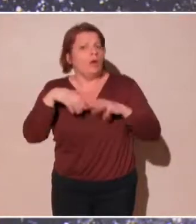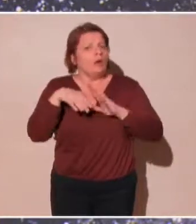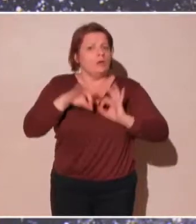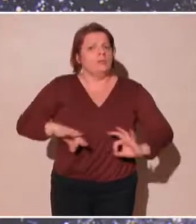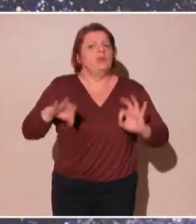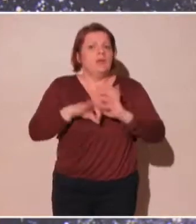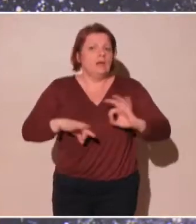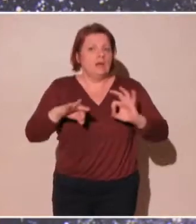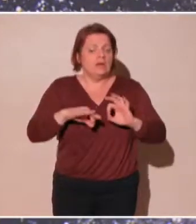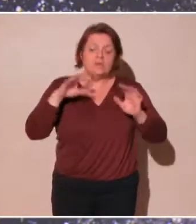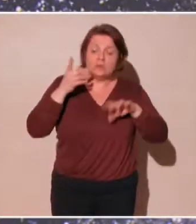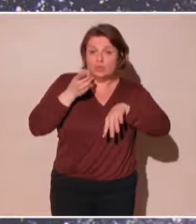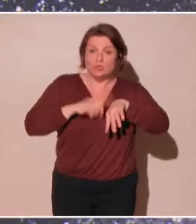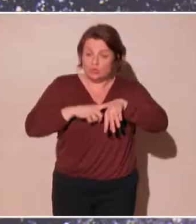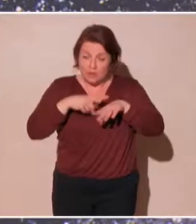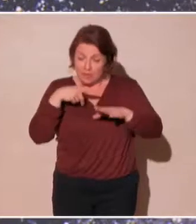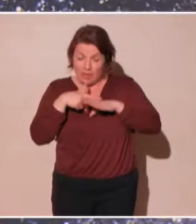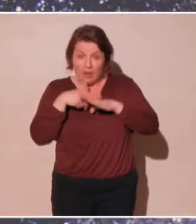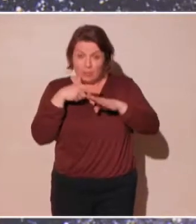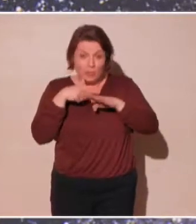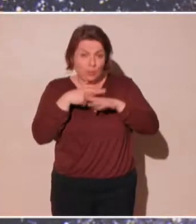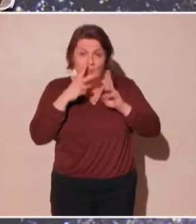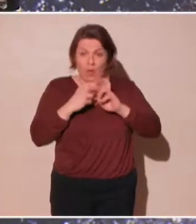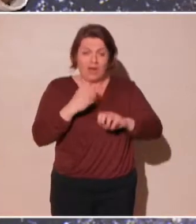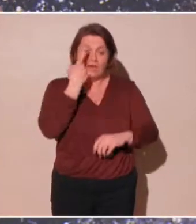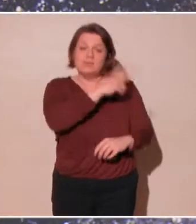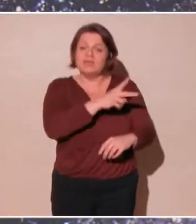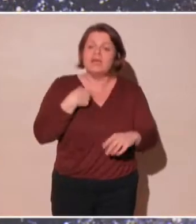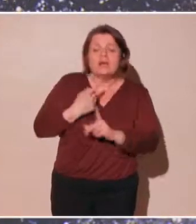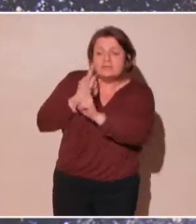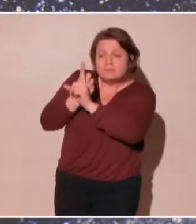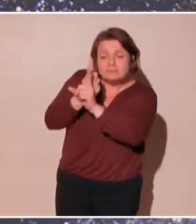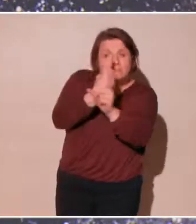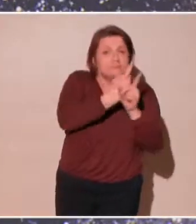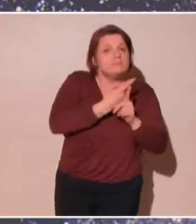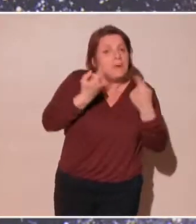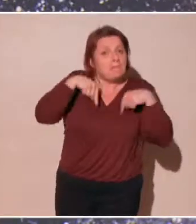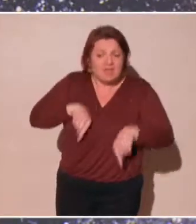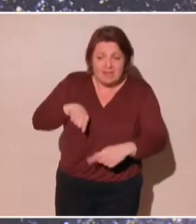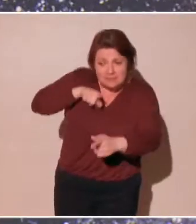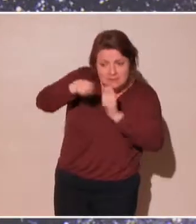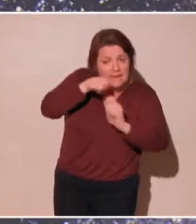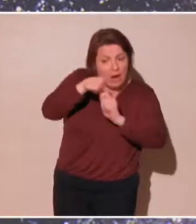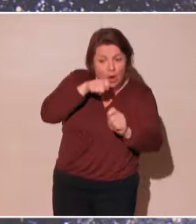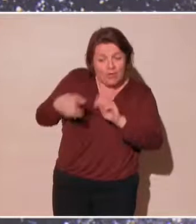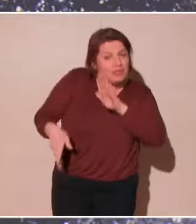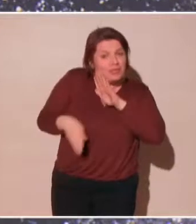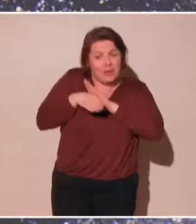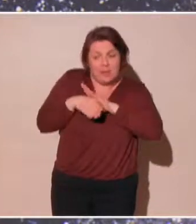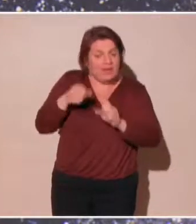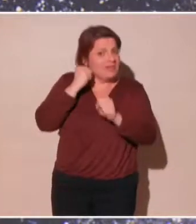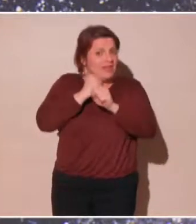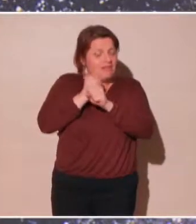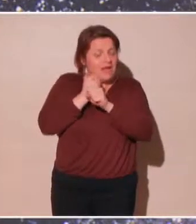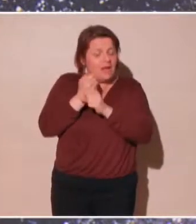anxious making, but which has very clear-cut approaches. I'd like to thank the ministers who are present here as well, but also for their contributions